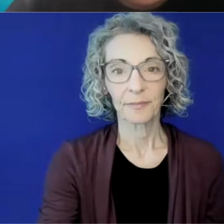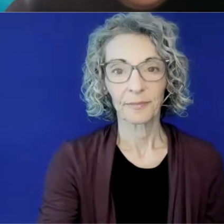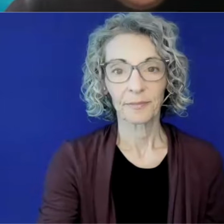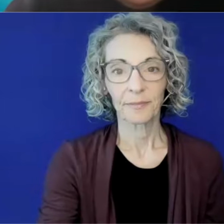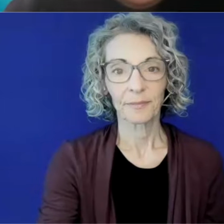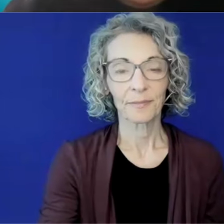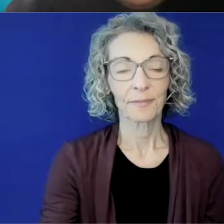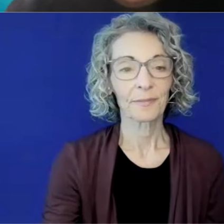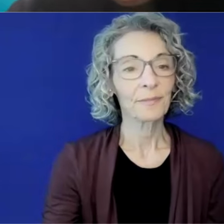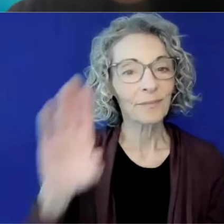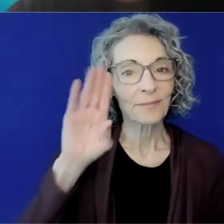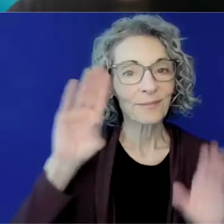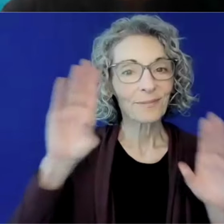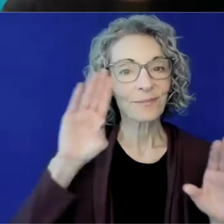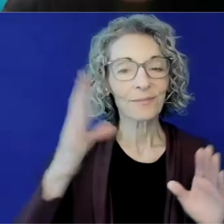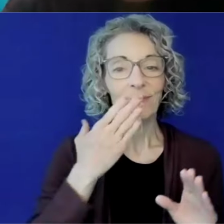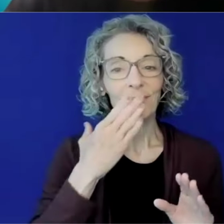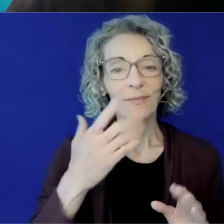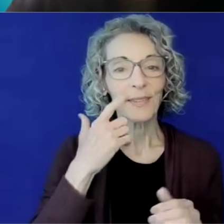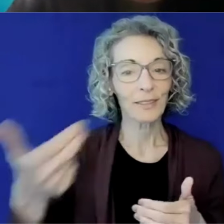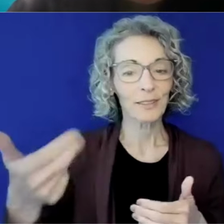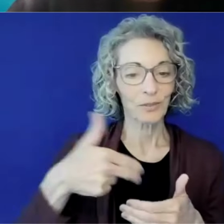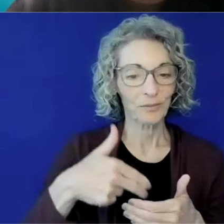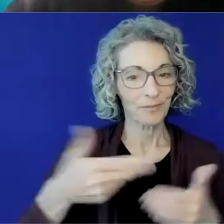Thank you for joining us. Welcome.